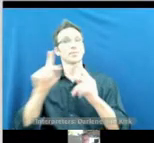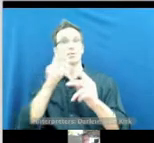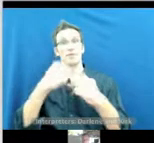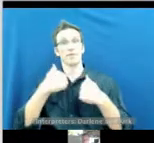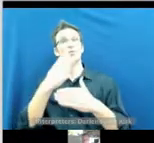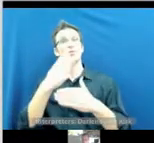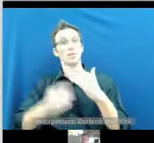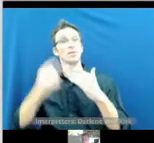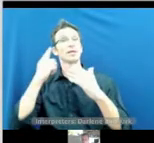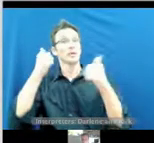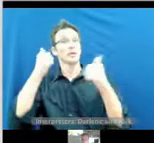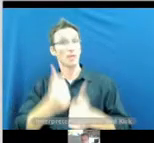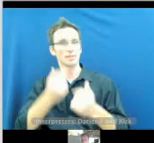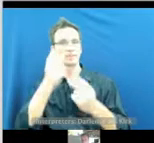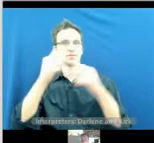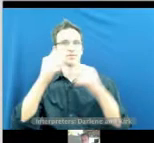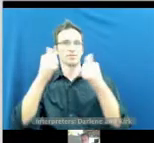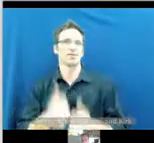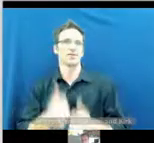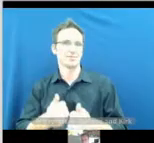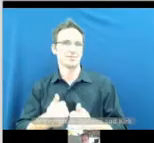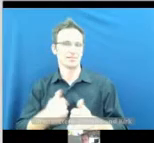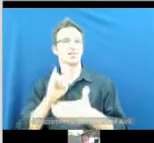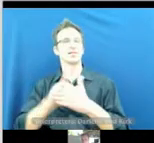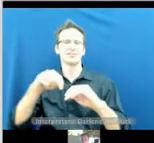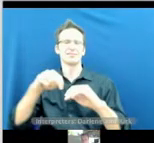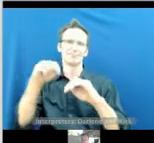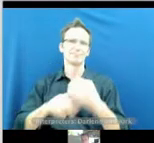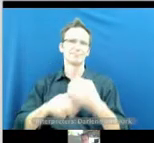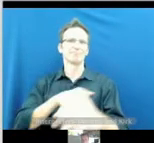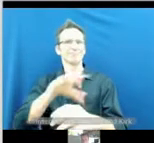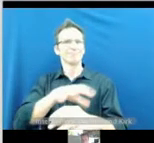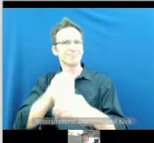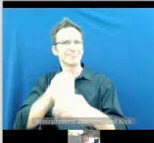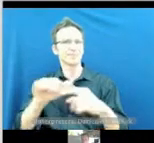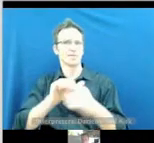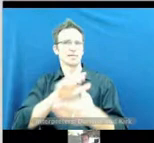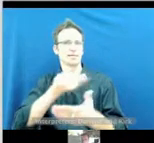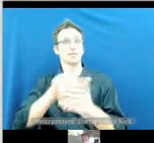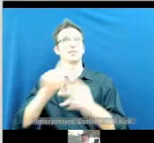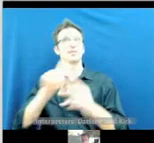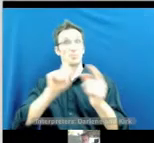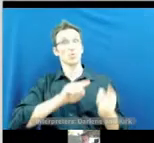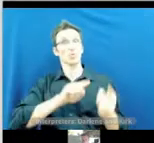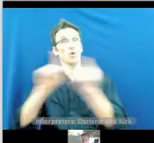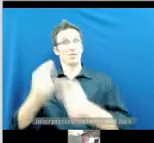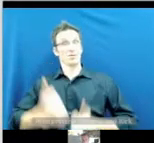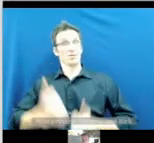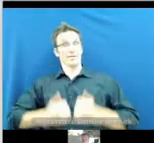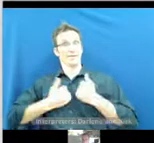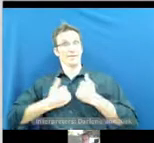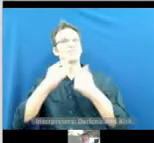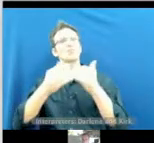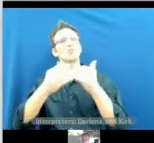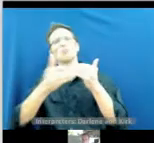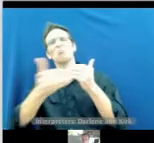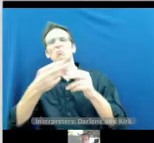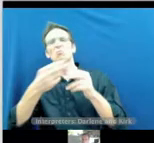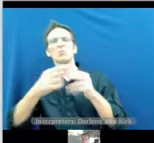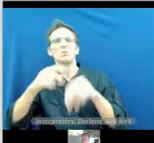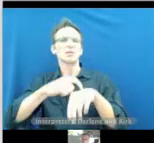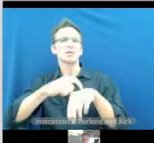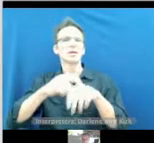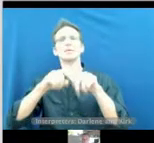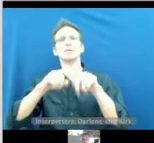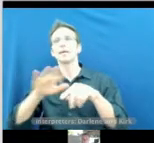loss. So it's a comprehensive training center where people come and stay for a period of time, depending on what the need is,